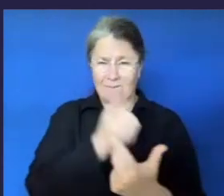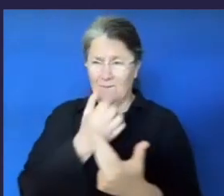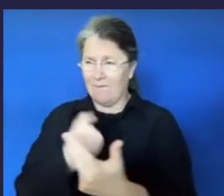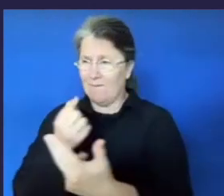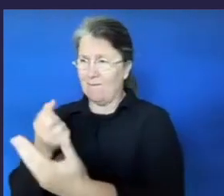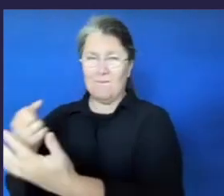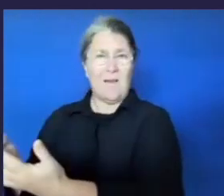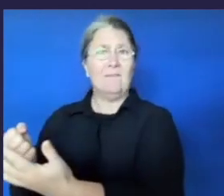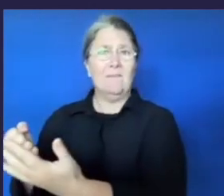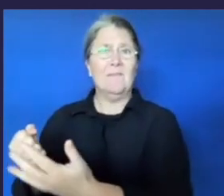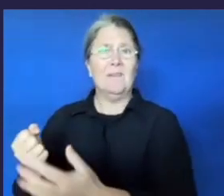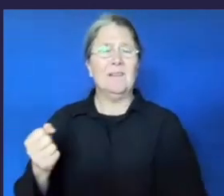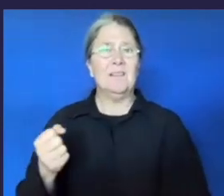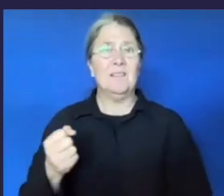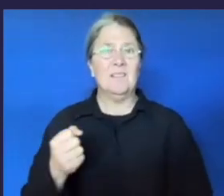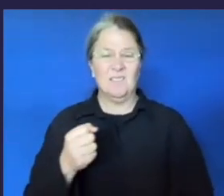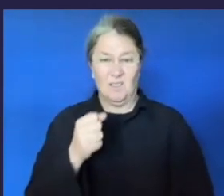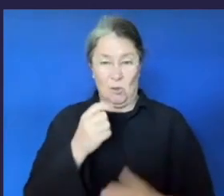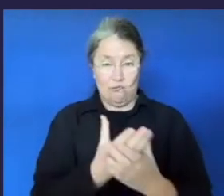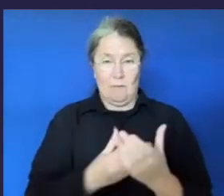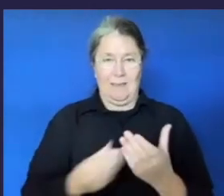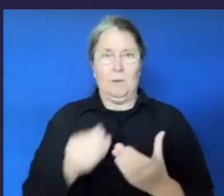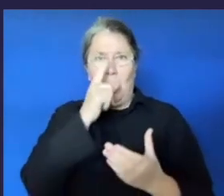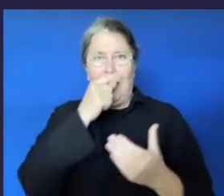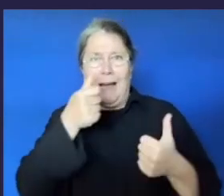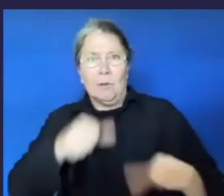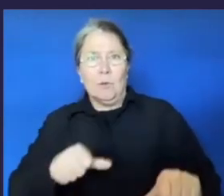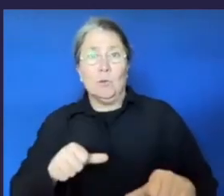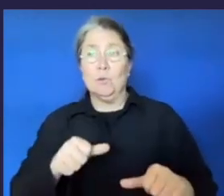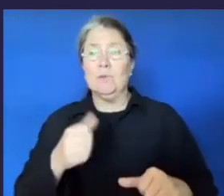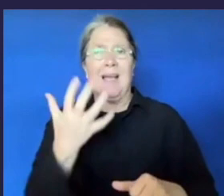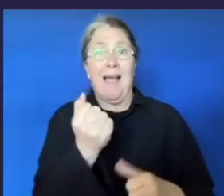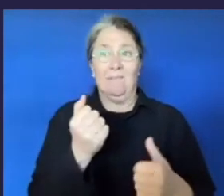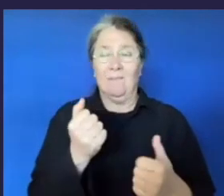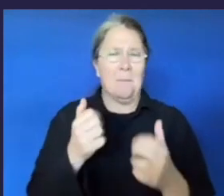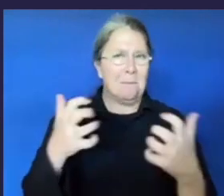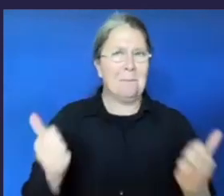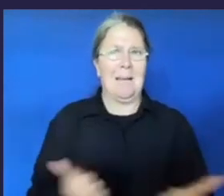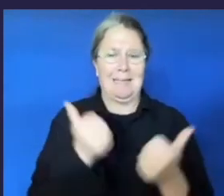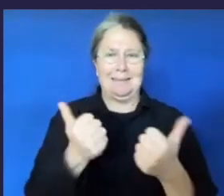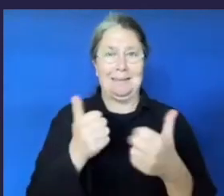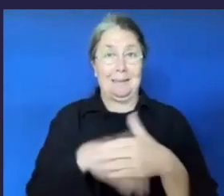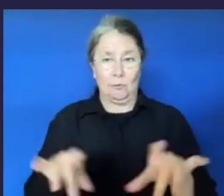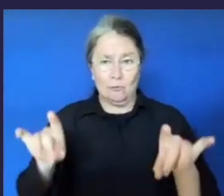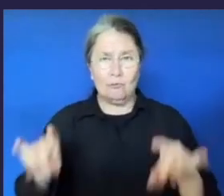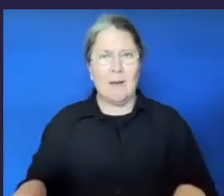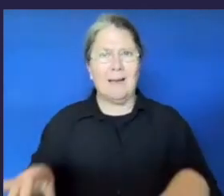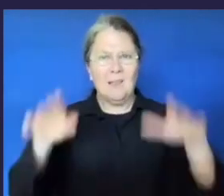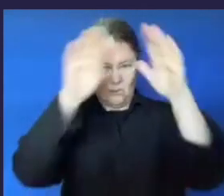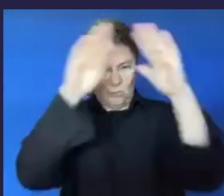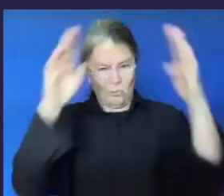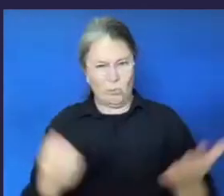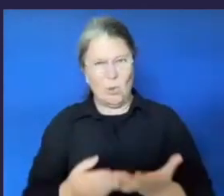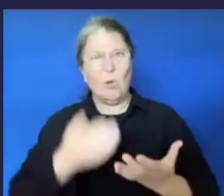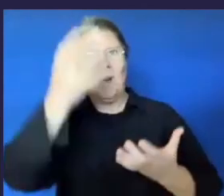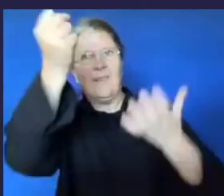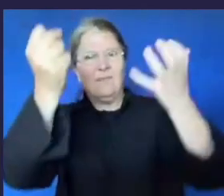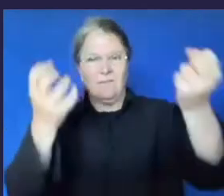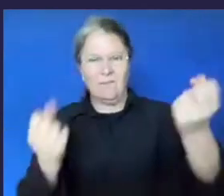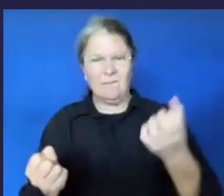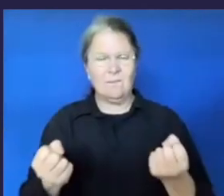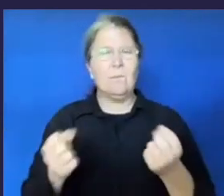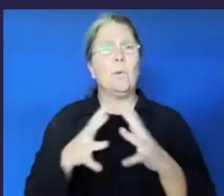there's, resources that you can tap into around Australia, around the world, but really invest time into understanding and seeing what other people